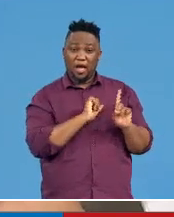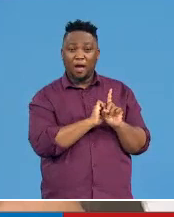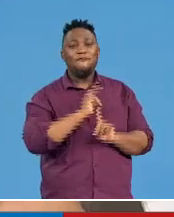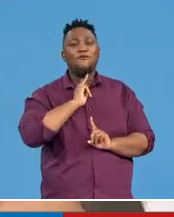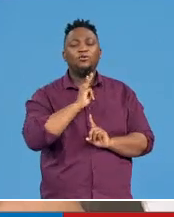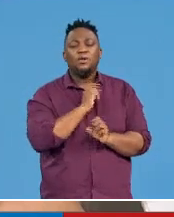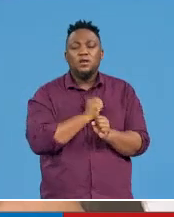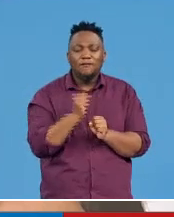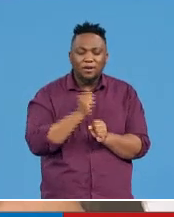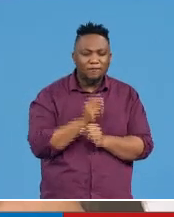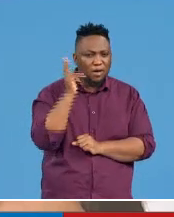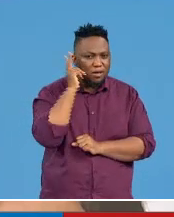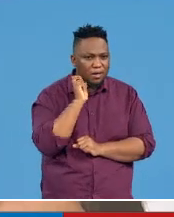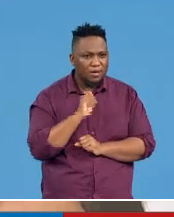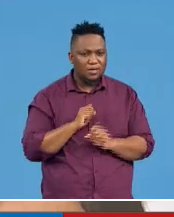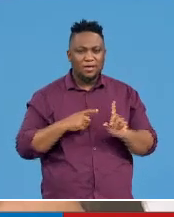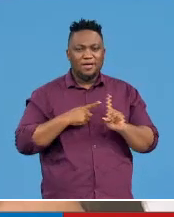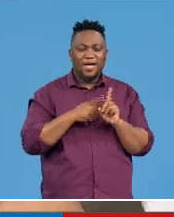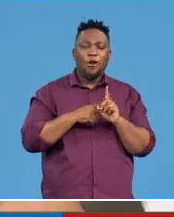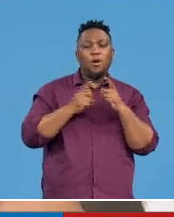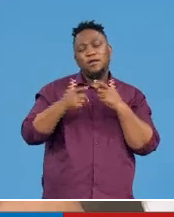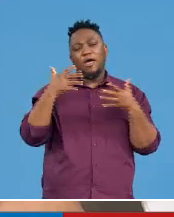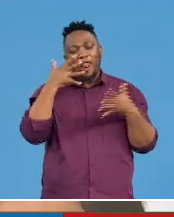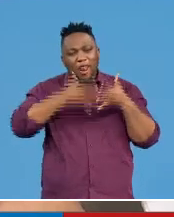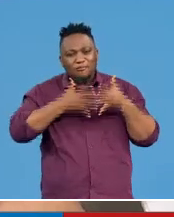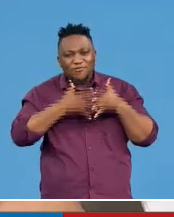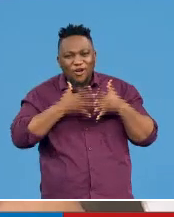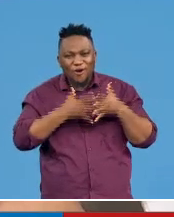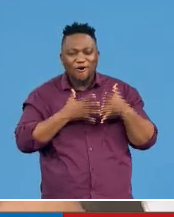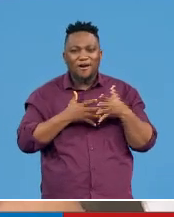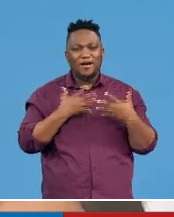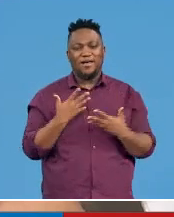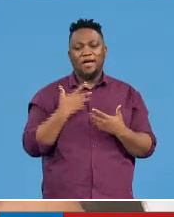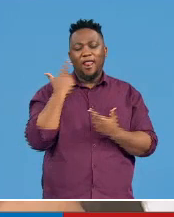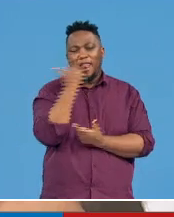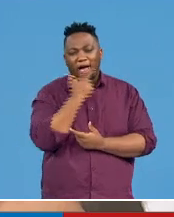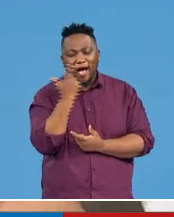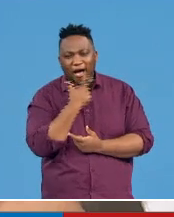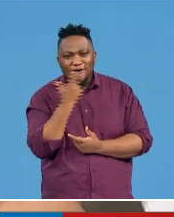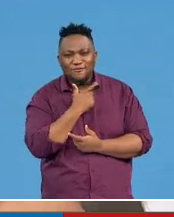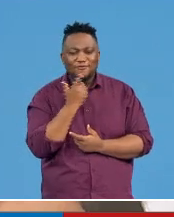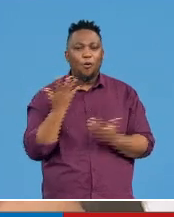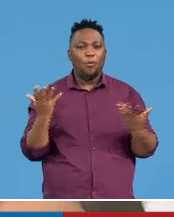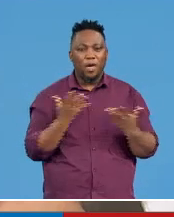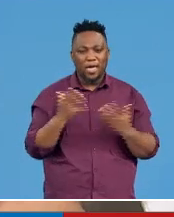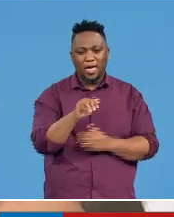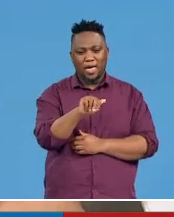voice and her humorous laughter carrying down the corridors of Luthuli